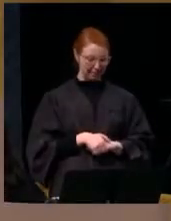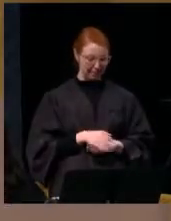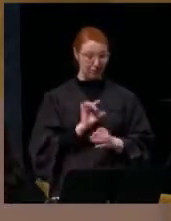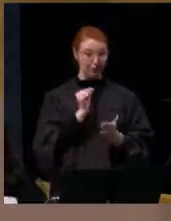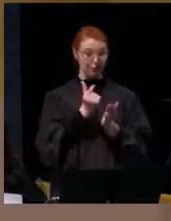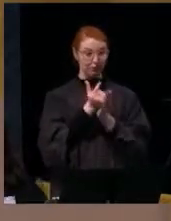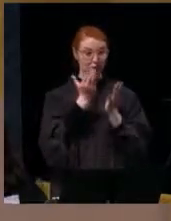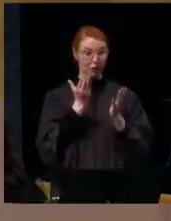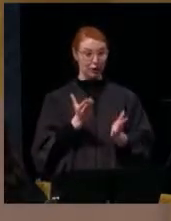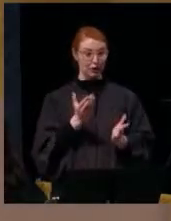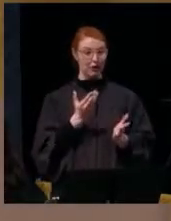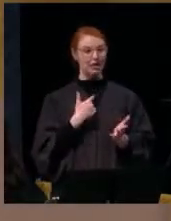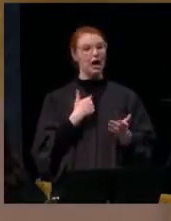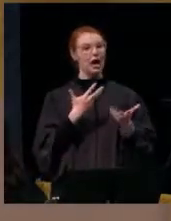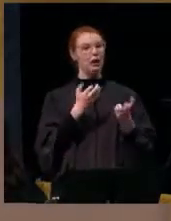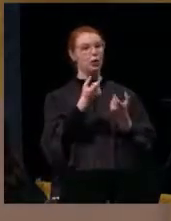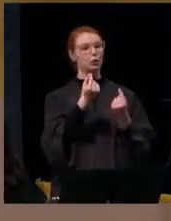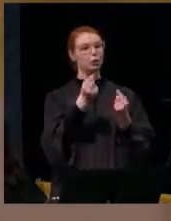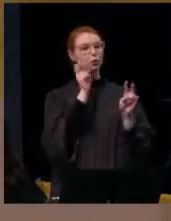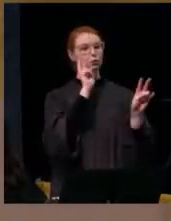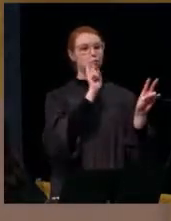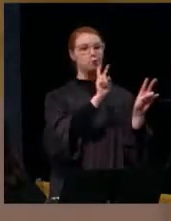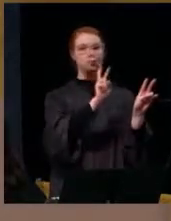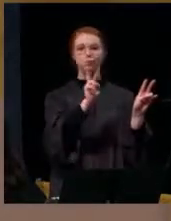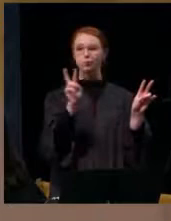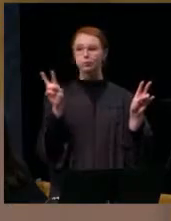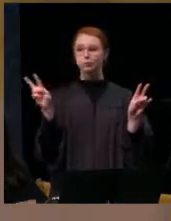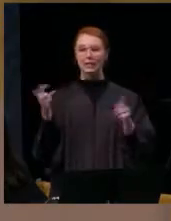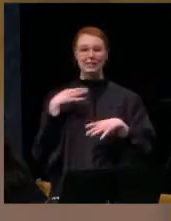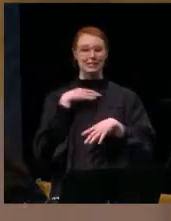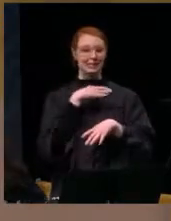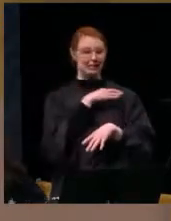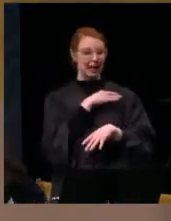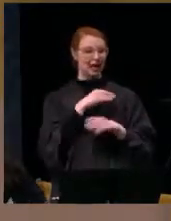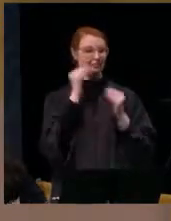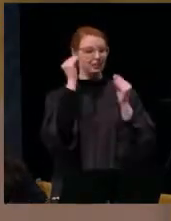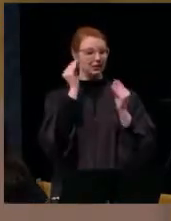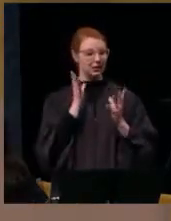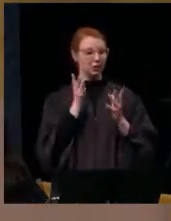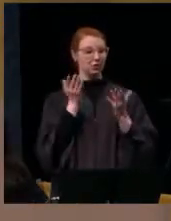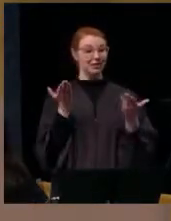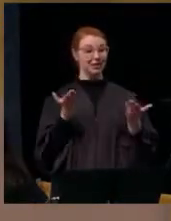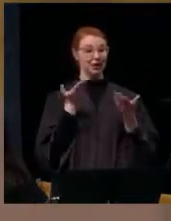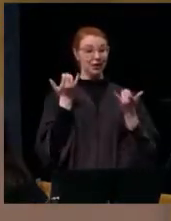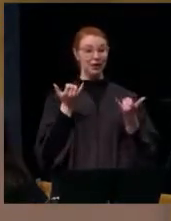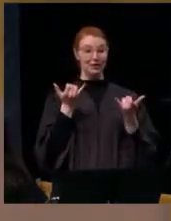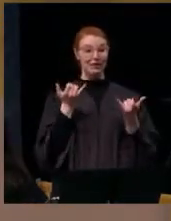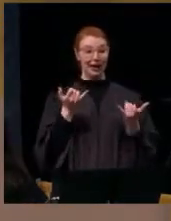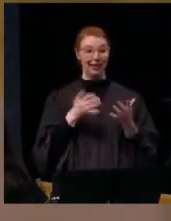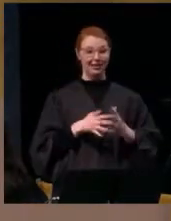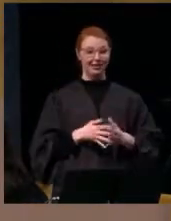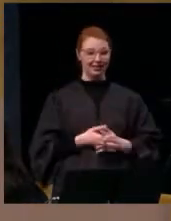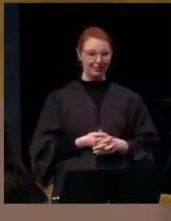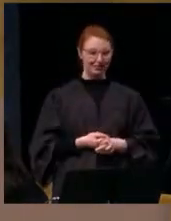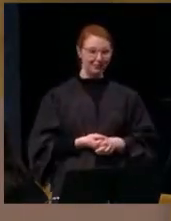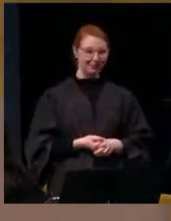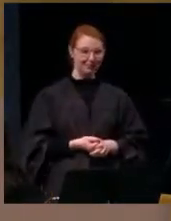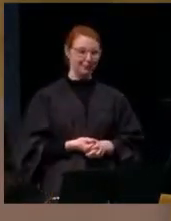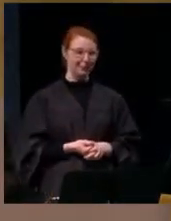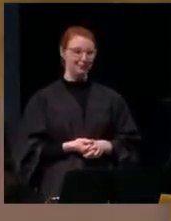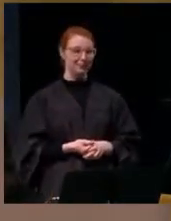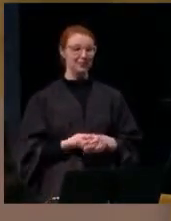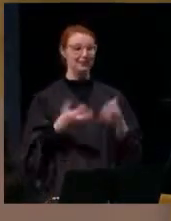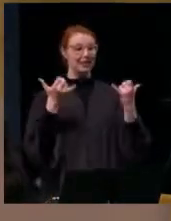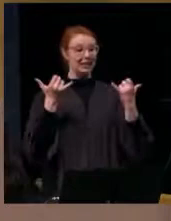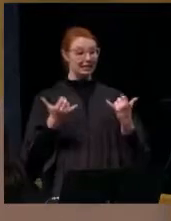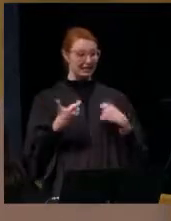Graduates, I ask that you take a look around at the many faculty and staff that have joined you in this day. At this